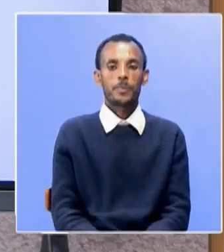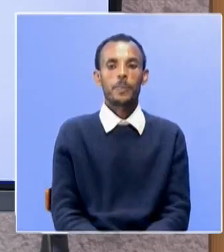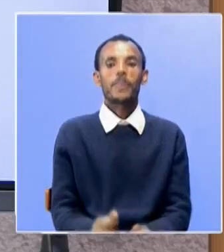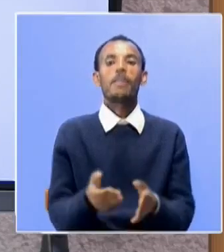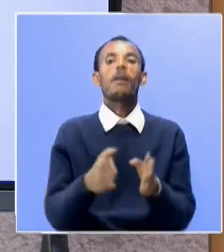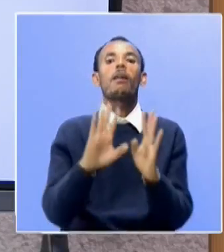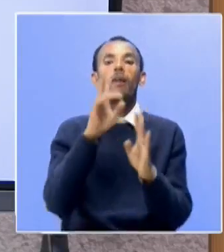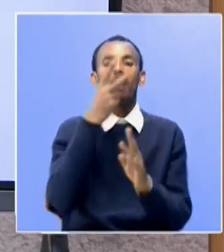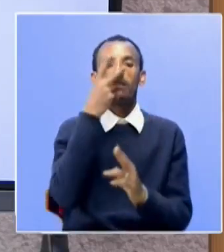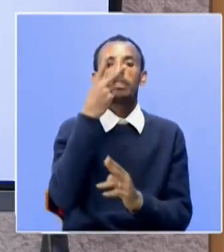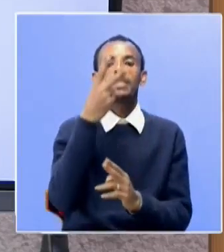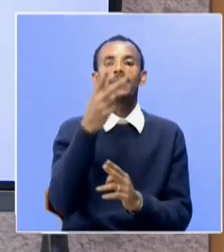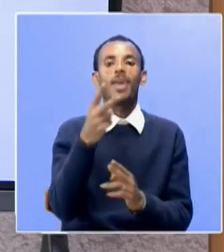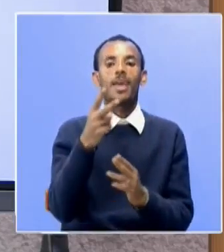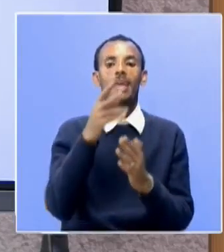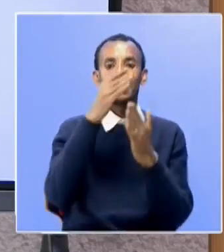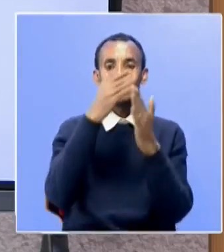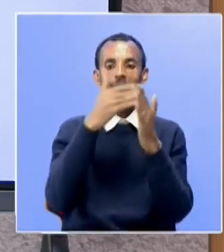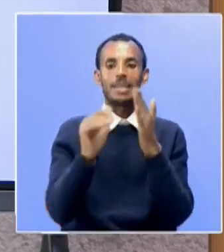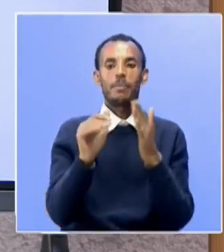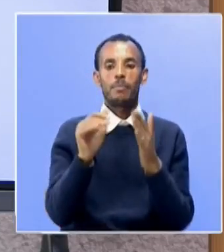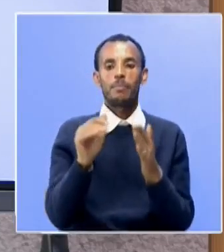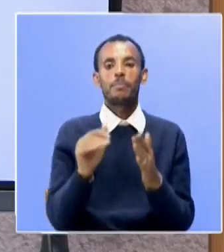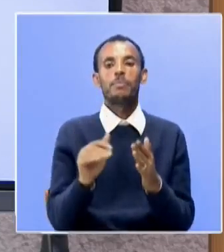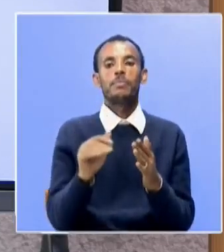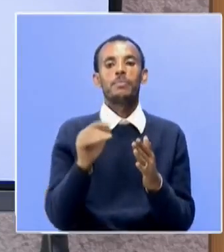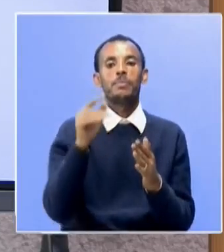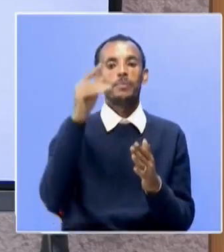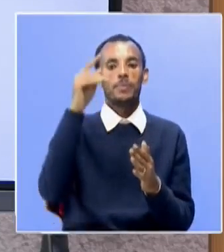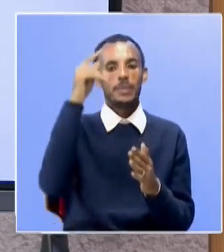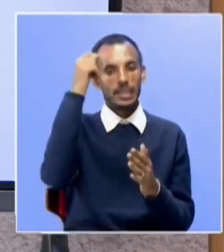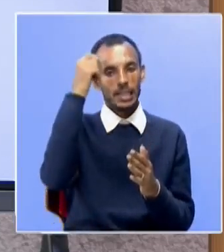let's see some terminologies.